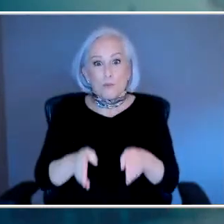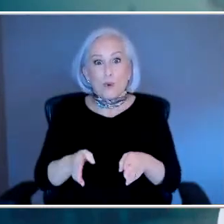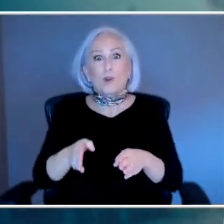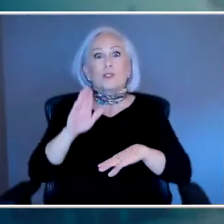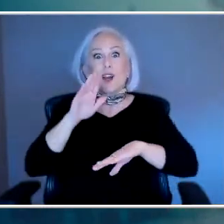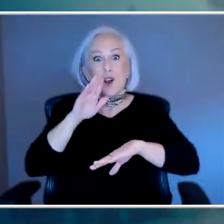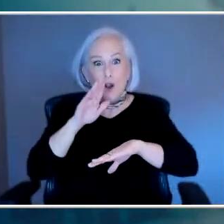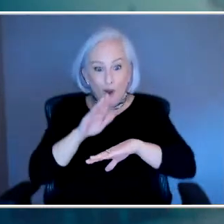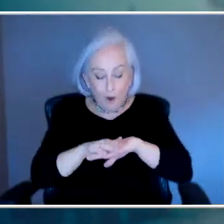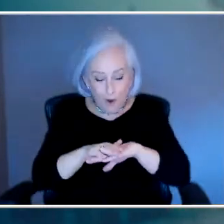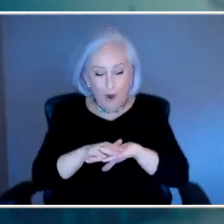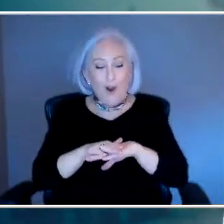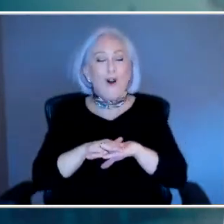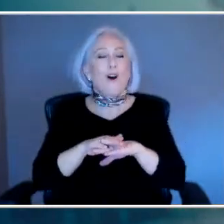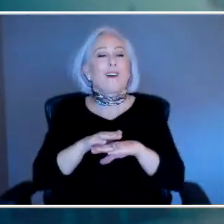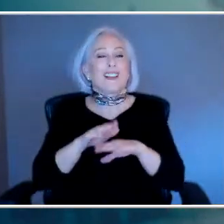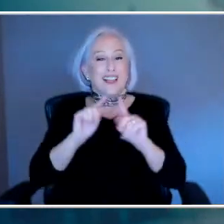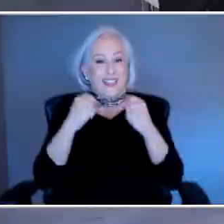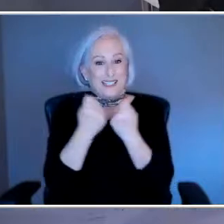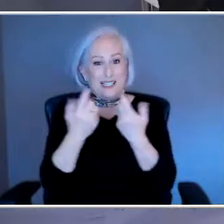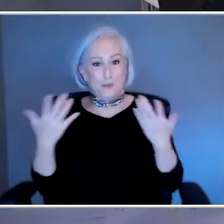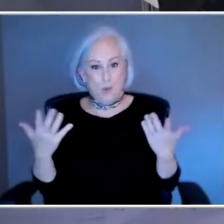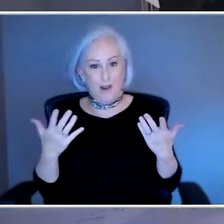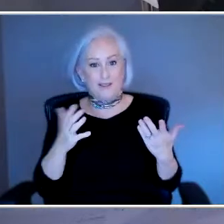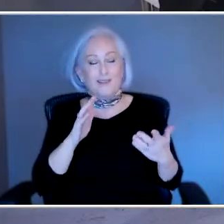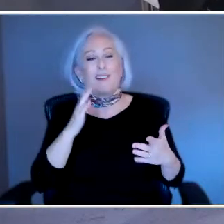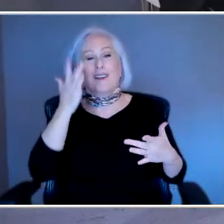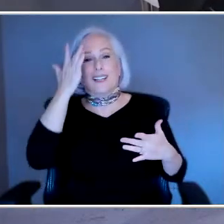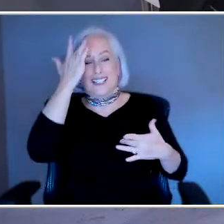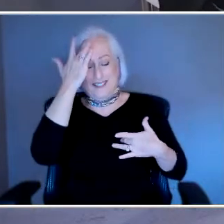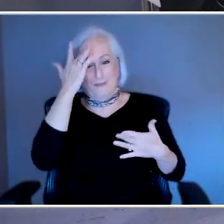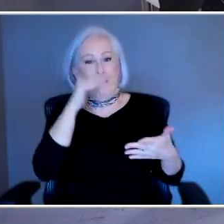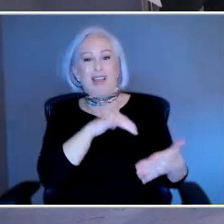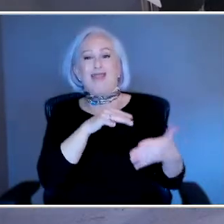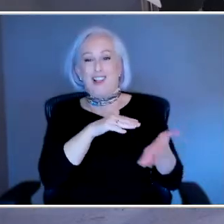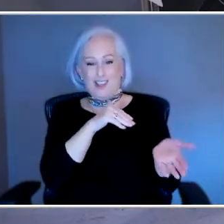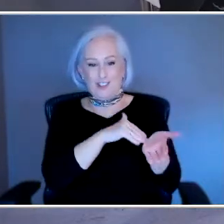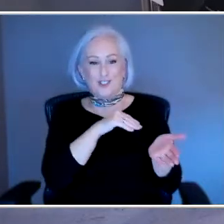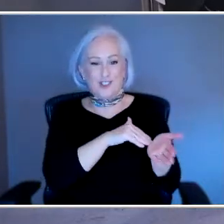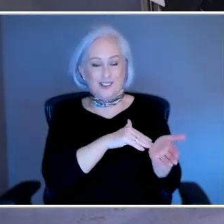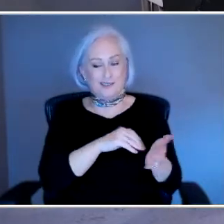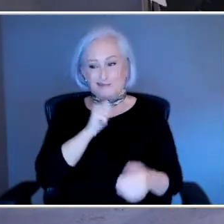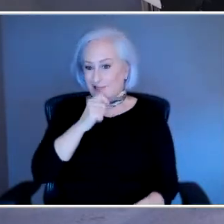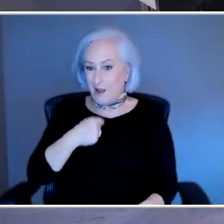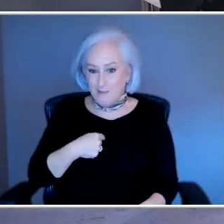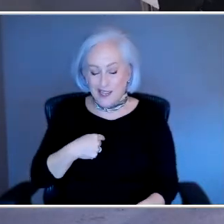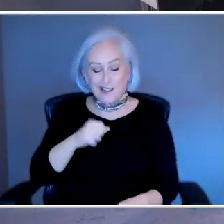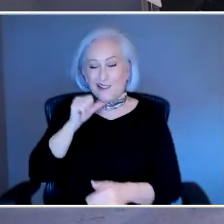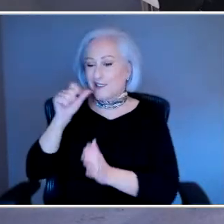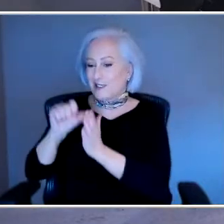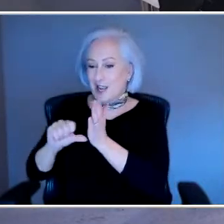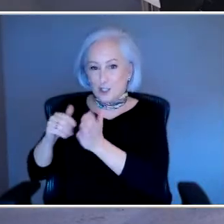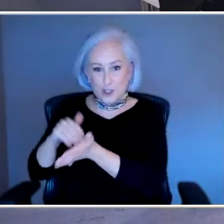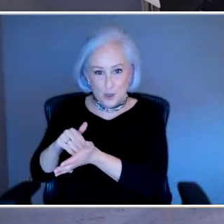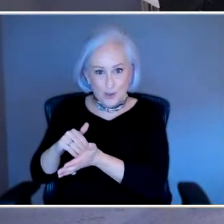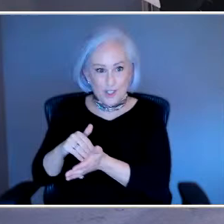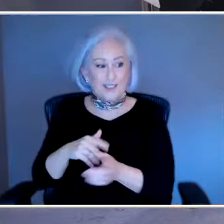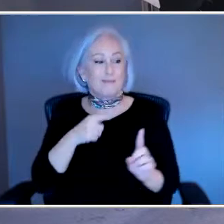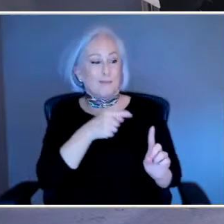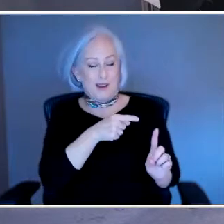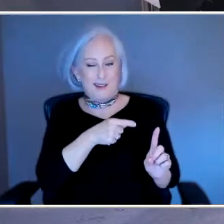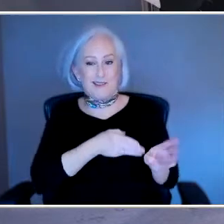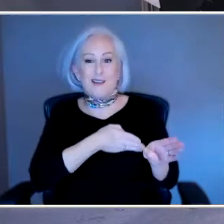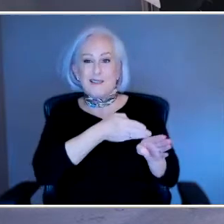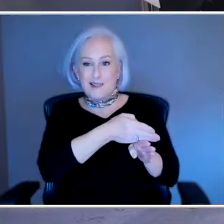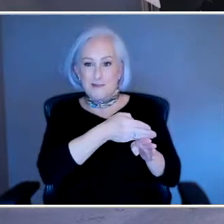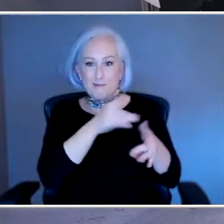usually never meet, and that's your pathologist. Well, which is why we're having this program, because I don't think a lot of people would know that. Dr. Wagner, and anyone